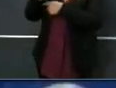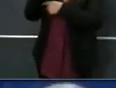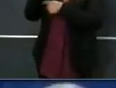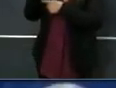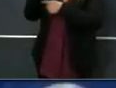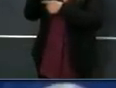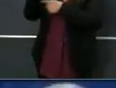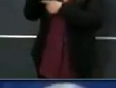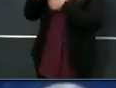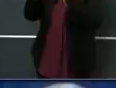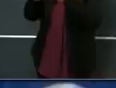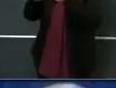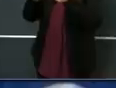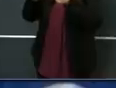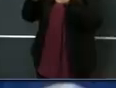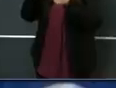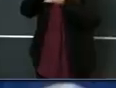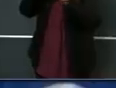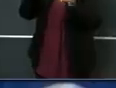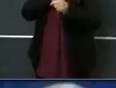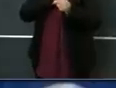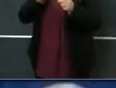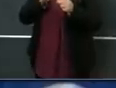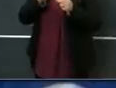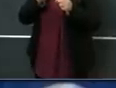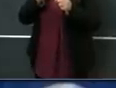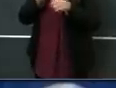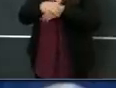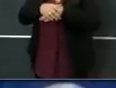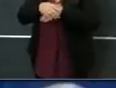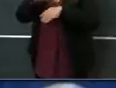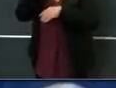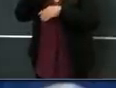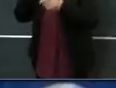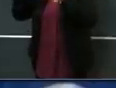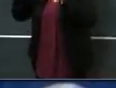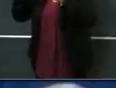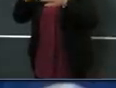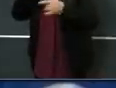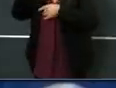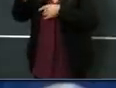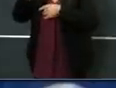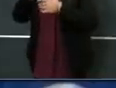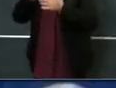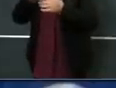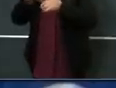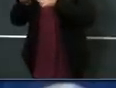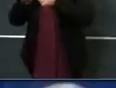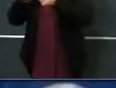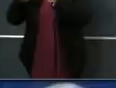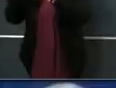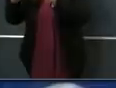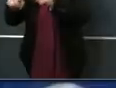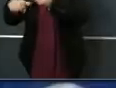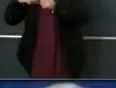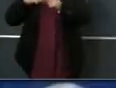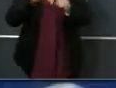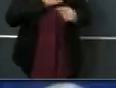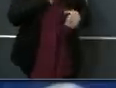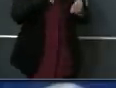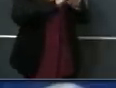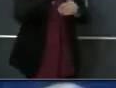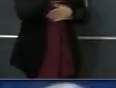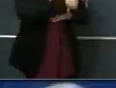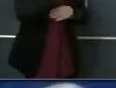the line to answer them in addition to the Superintendent of Public Education. My wife is always available to answer questions,